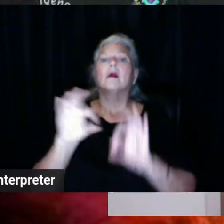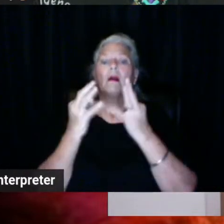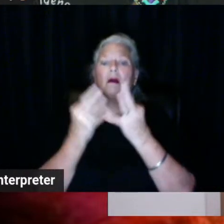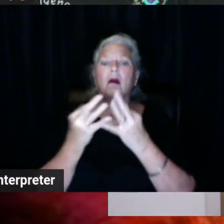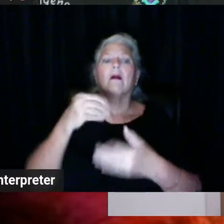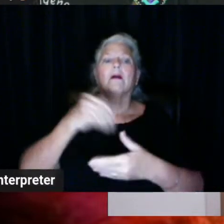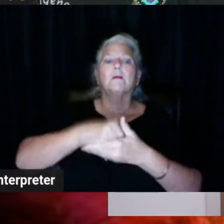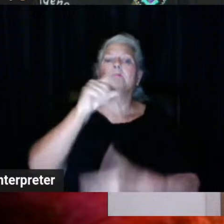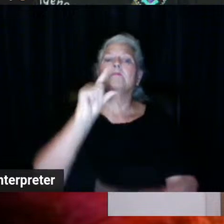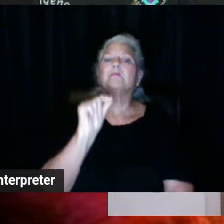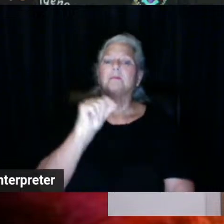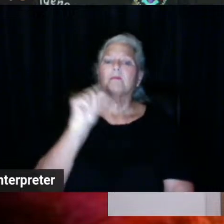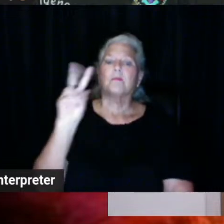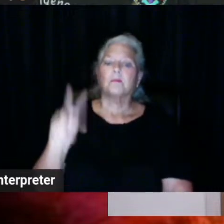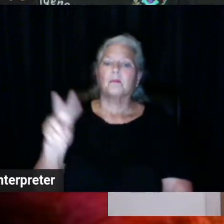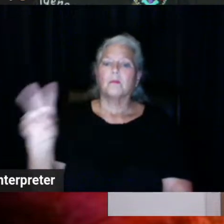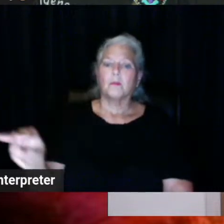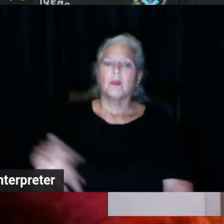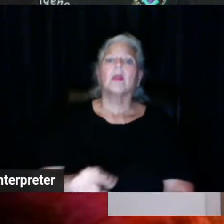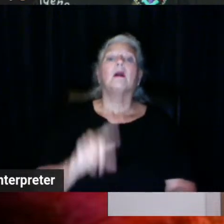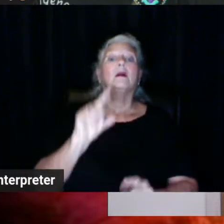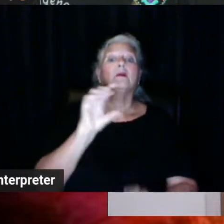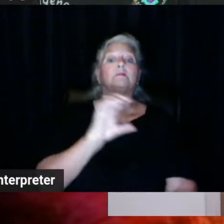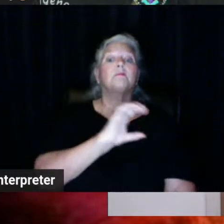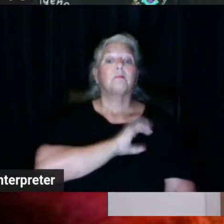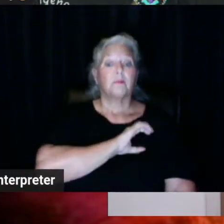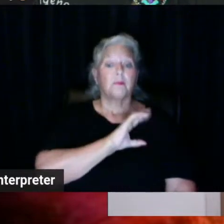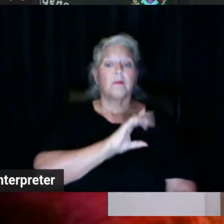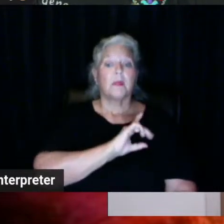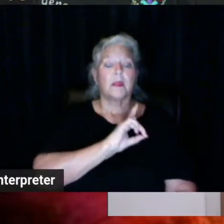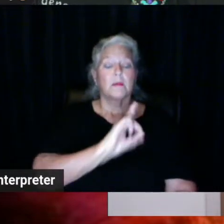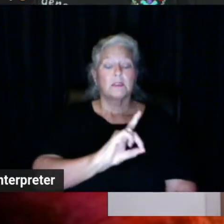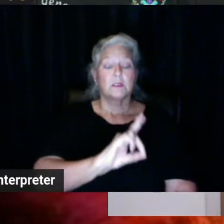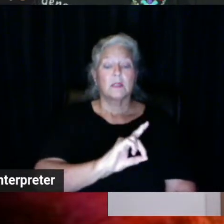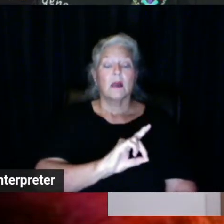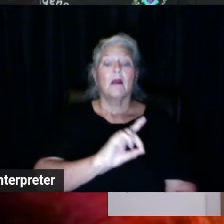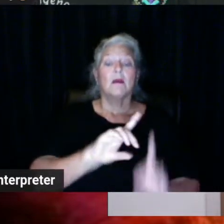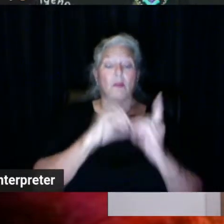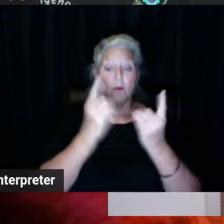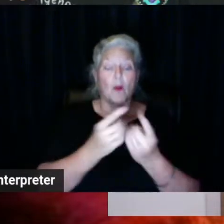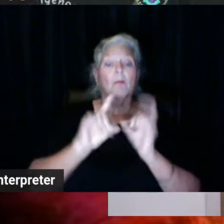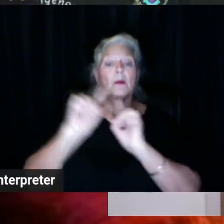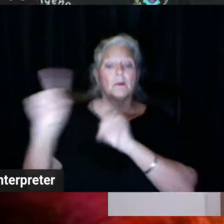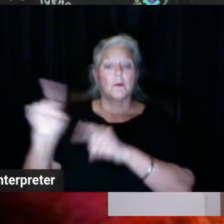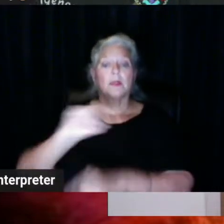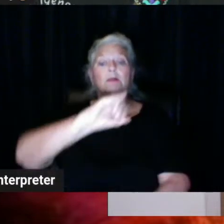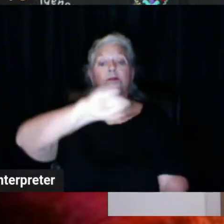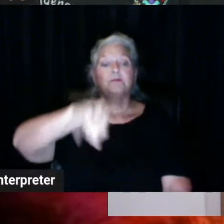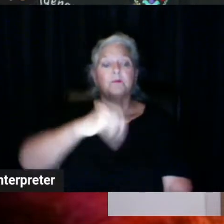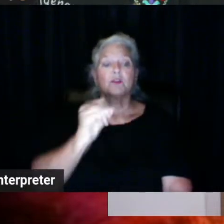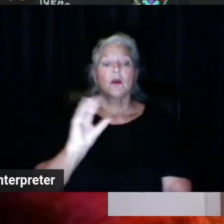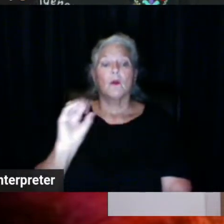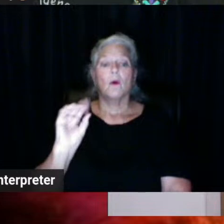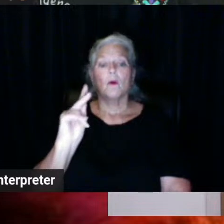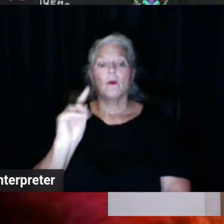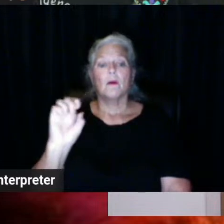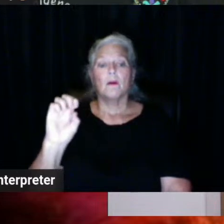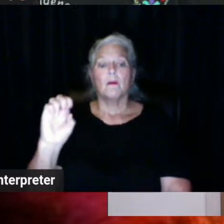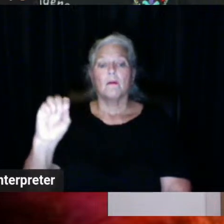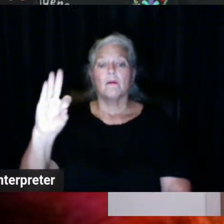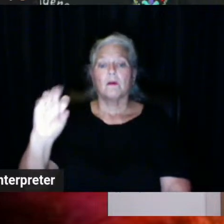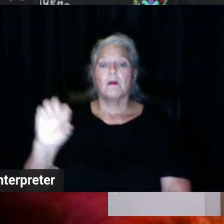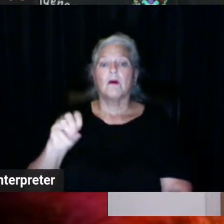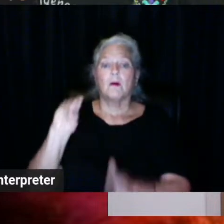Department responded to the scene of Officer John O'Keefe's murder. The mishandling of the crime scene, the investigation, and the evidence collection